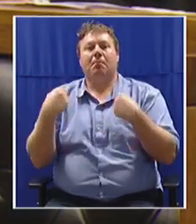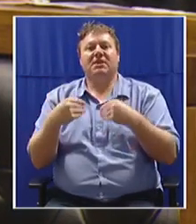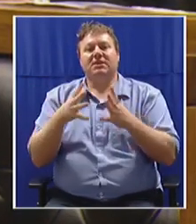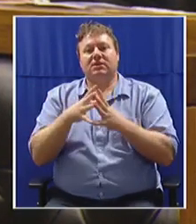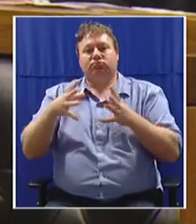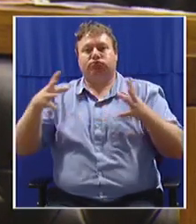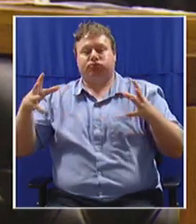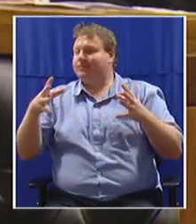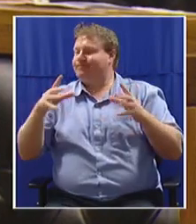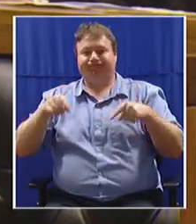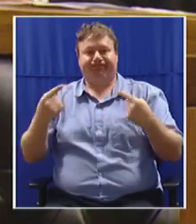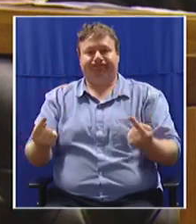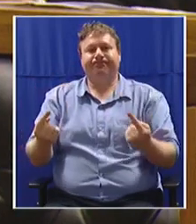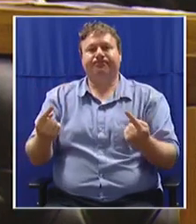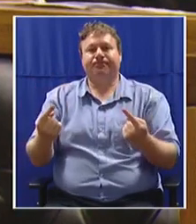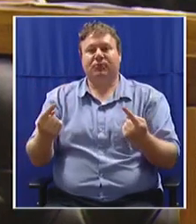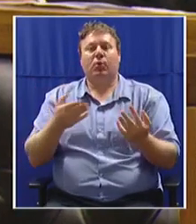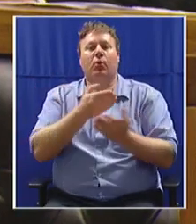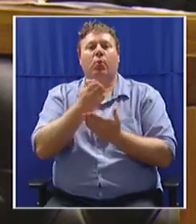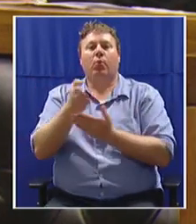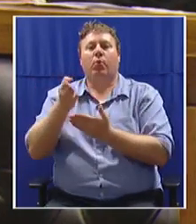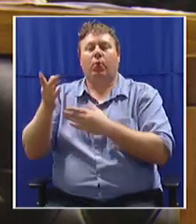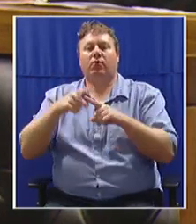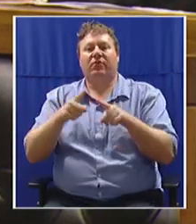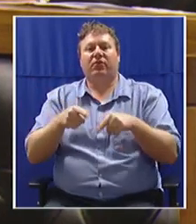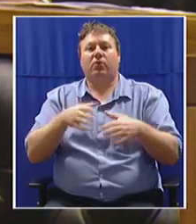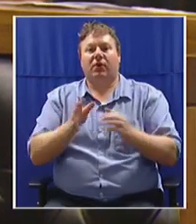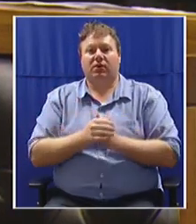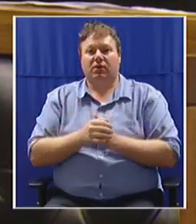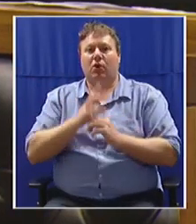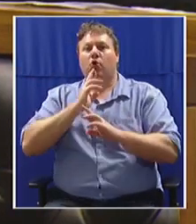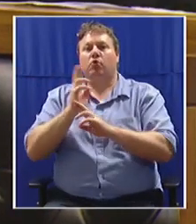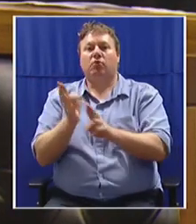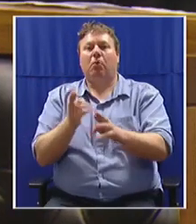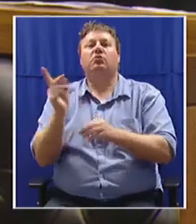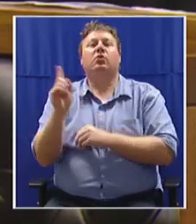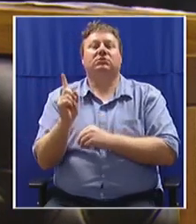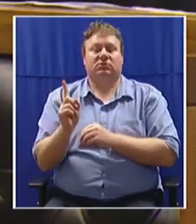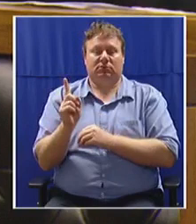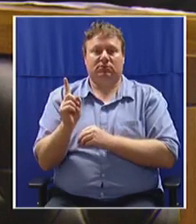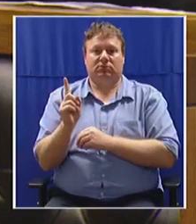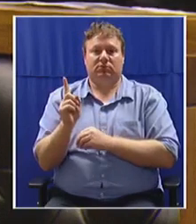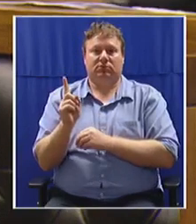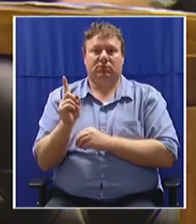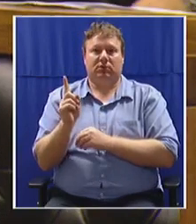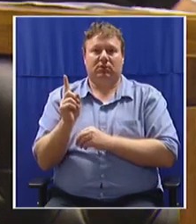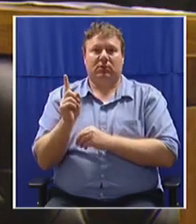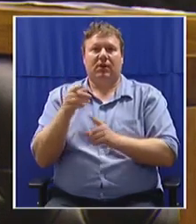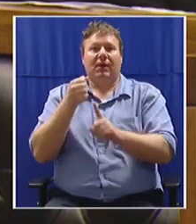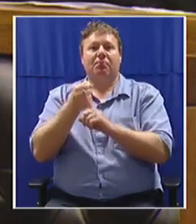across our economy. Our response, therefore, seeks to consolidate various impactful